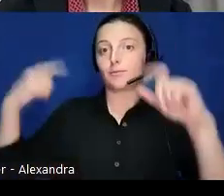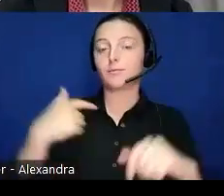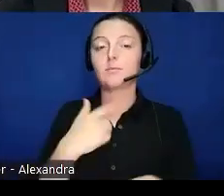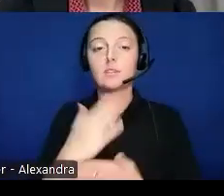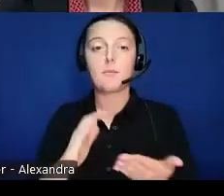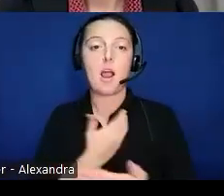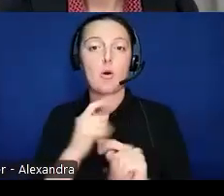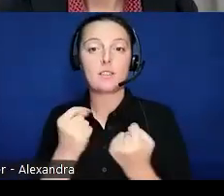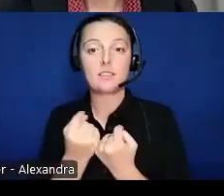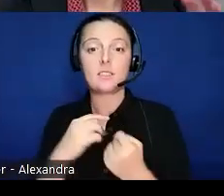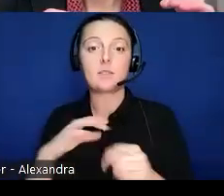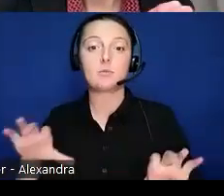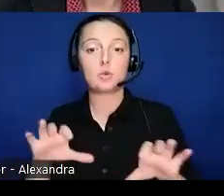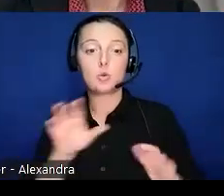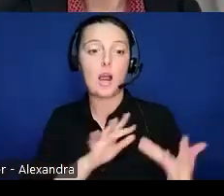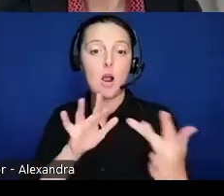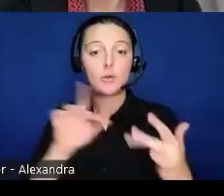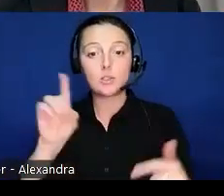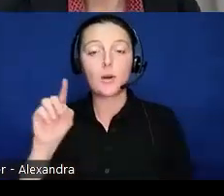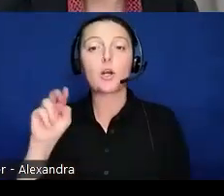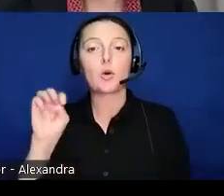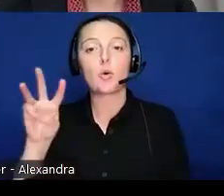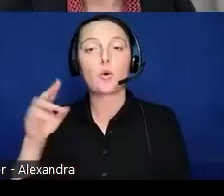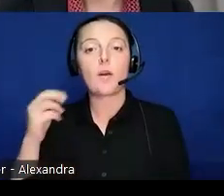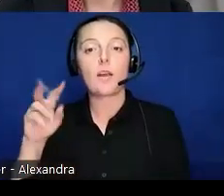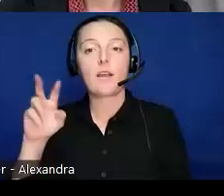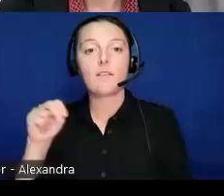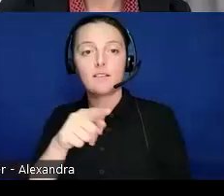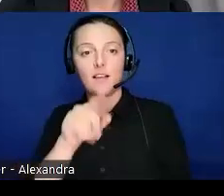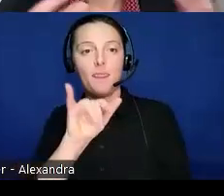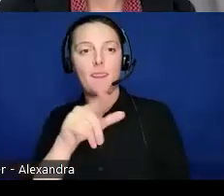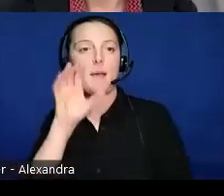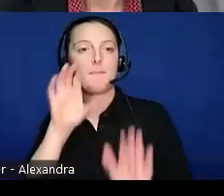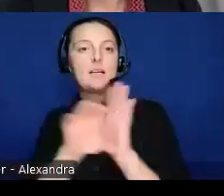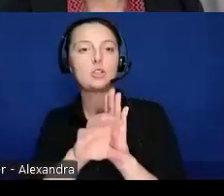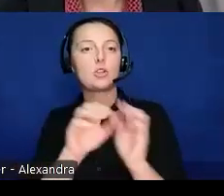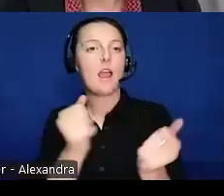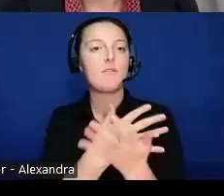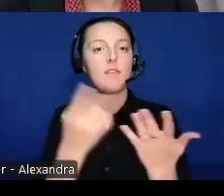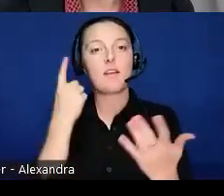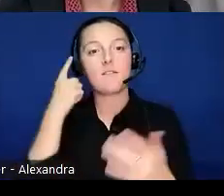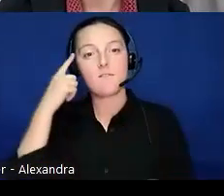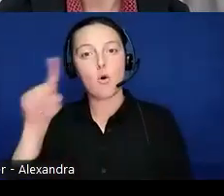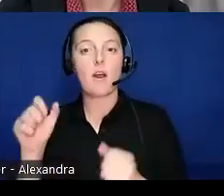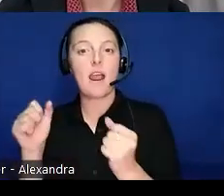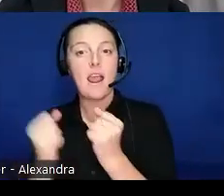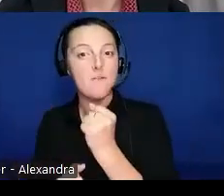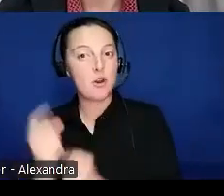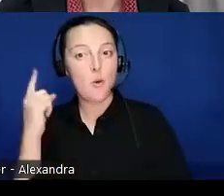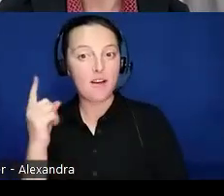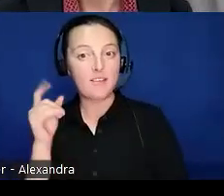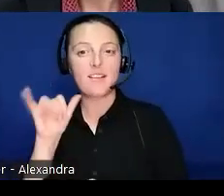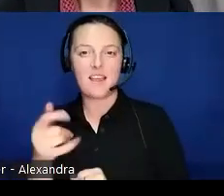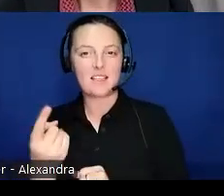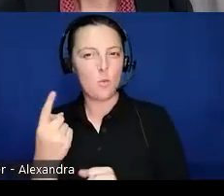And I like this little graffiti here, everything for everyone. And so that's sort of one of the things that we're doing out there is trying to